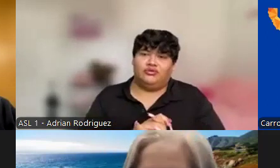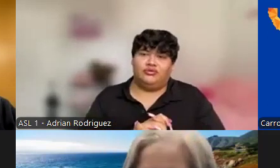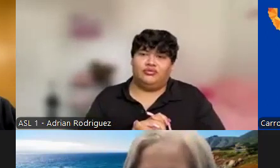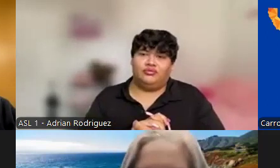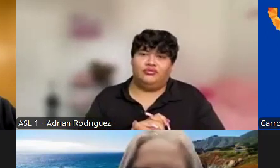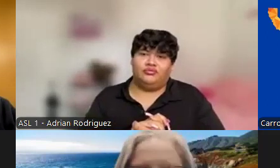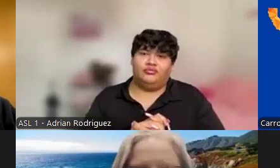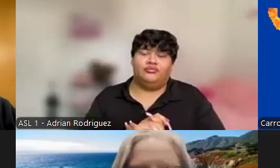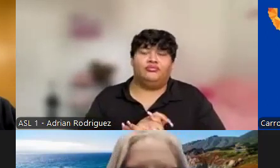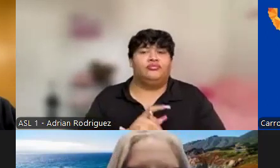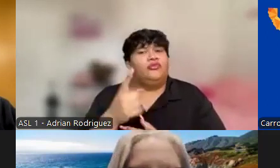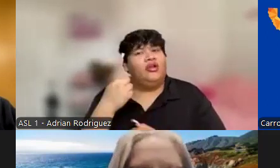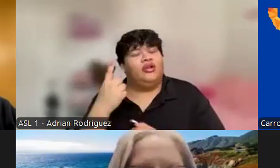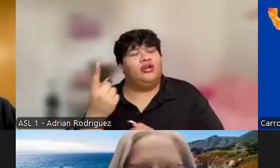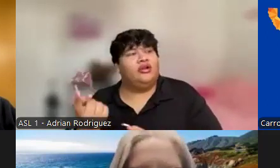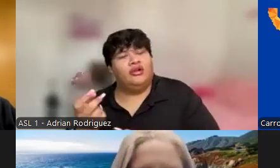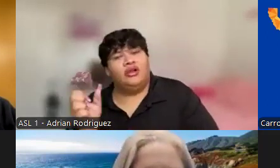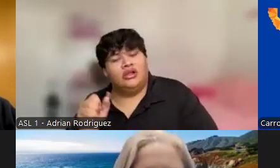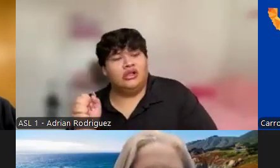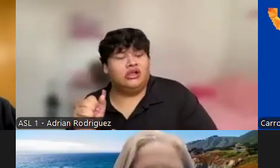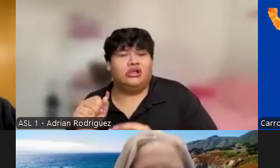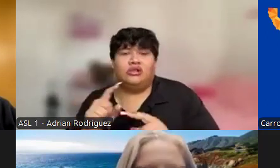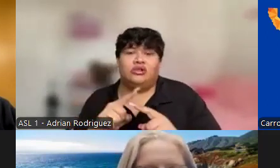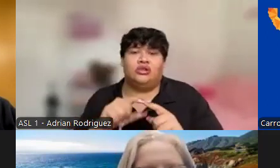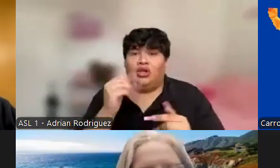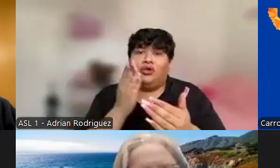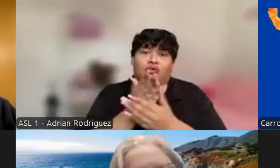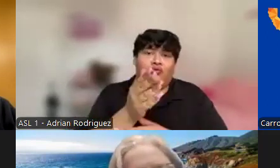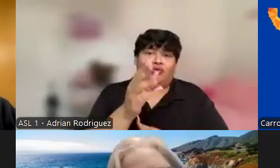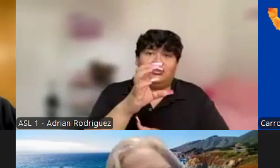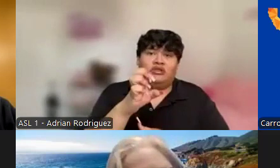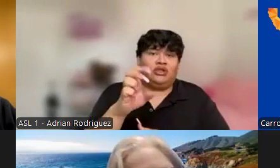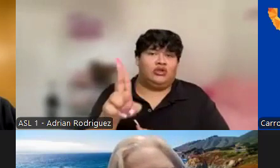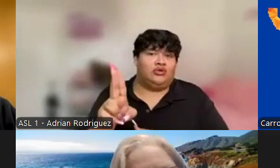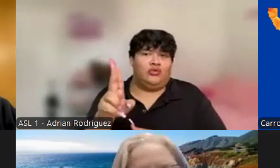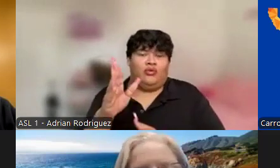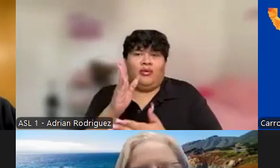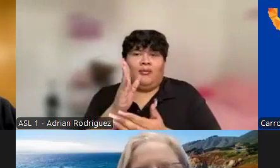To try to So get people screened? not through the CEU path,